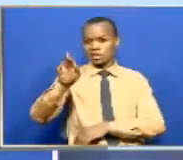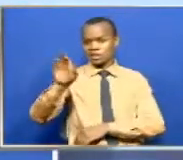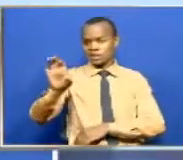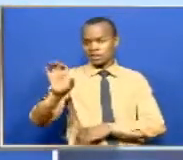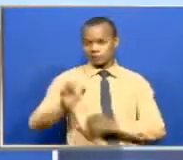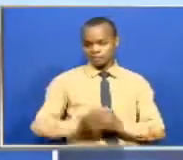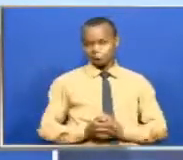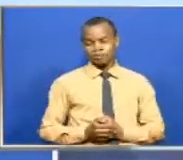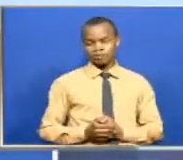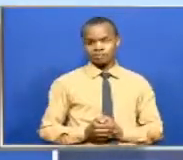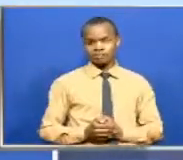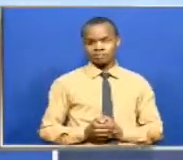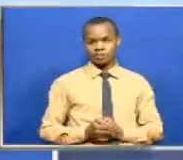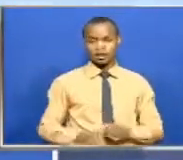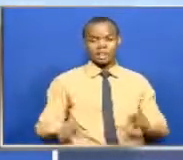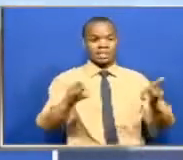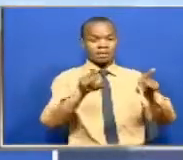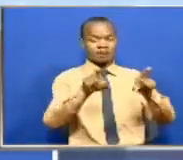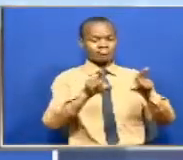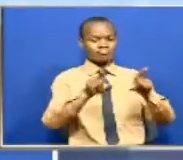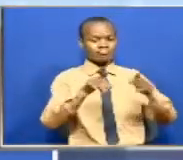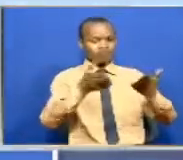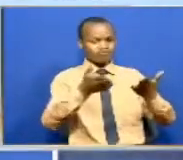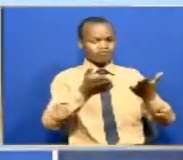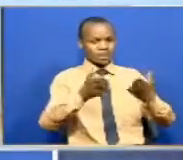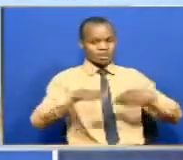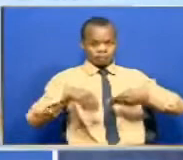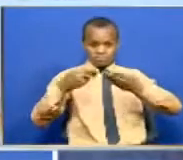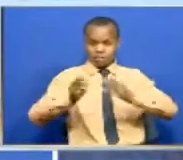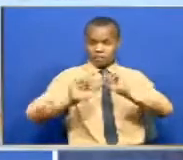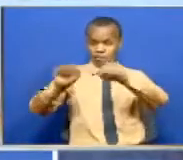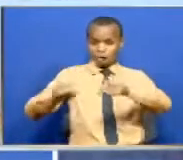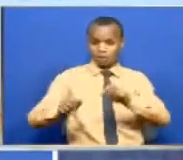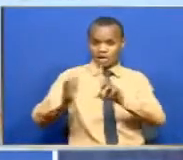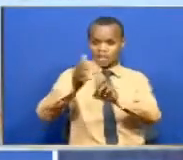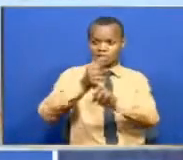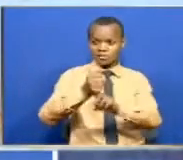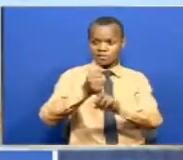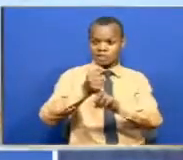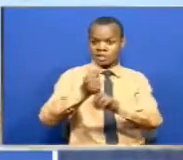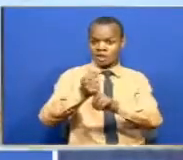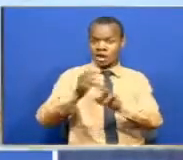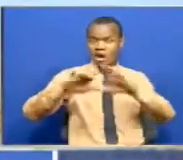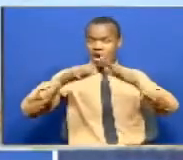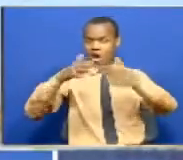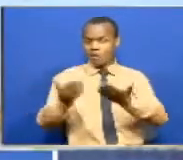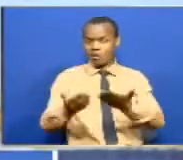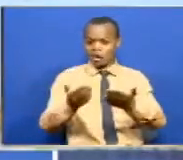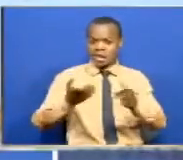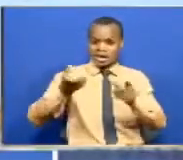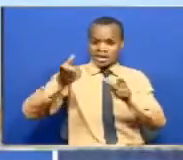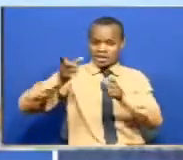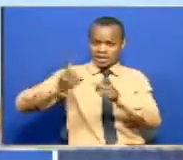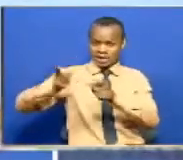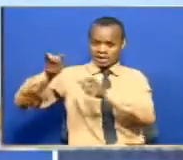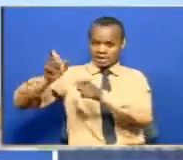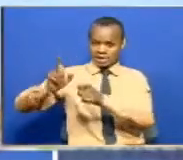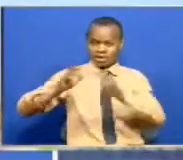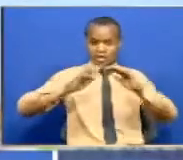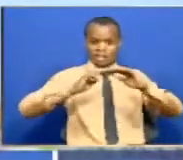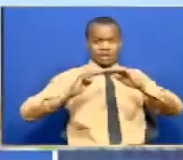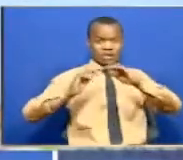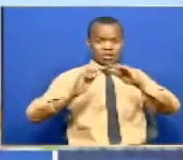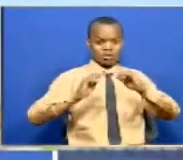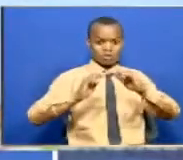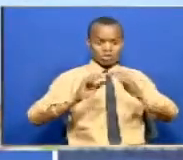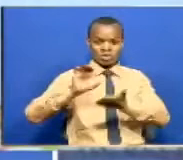This cushioning provision would be achieved through an increase in the equitable share